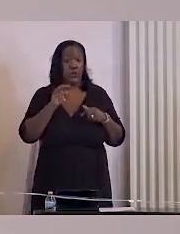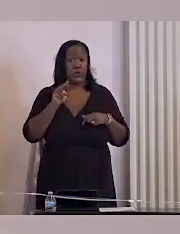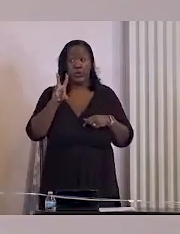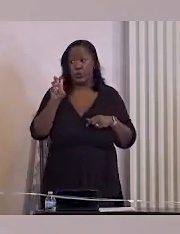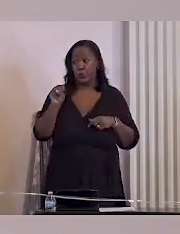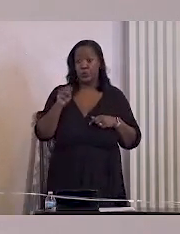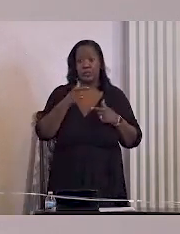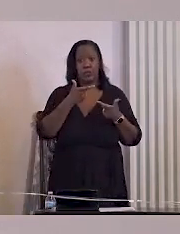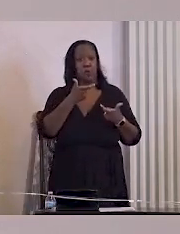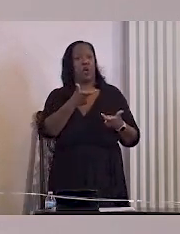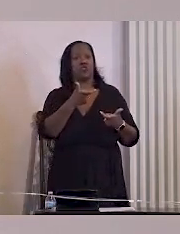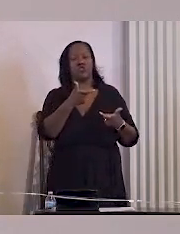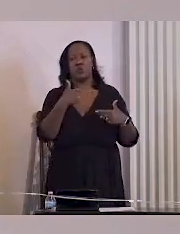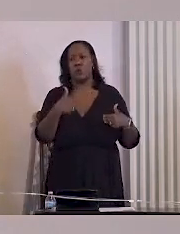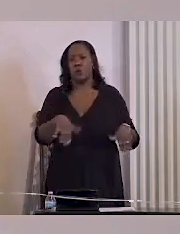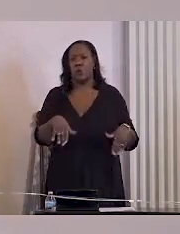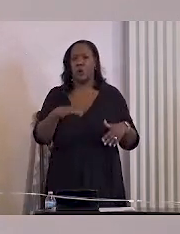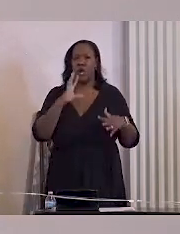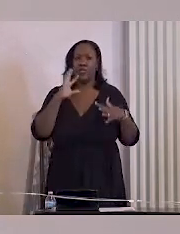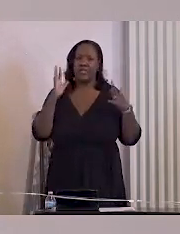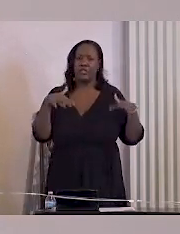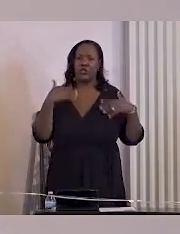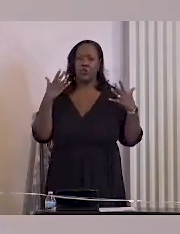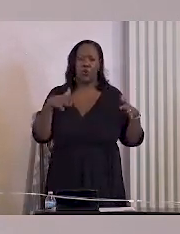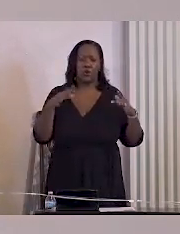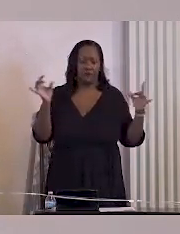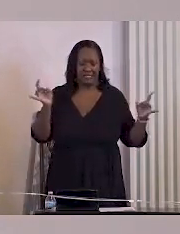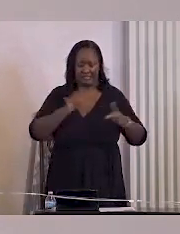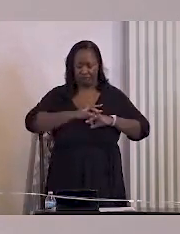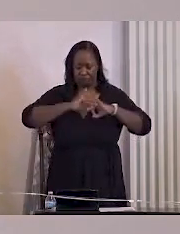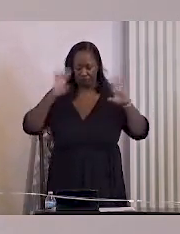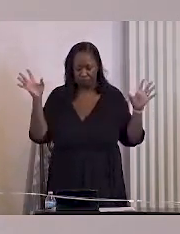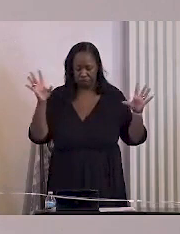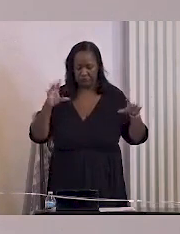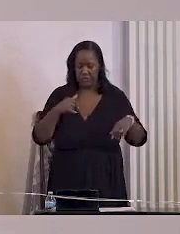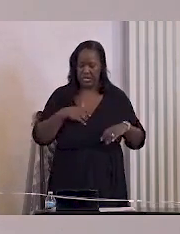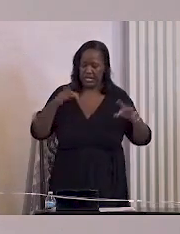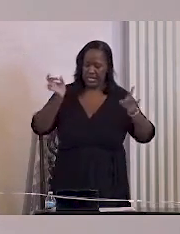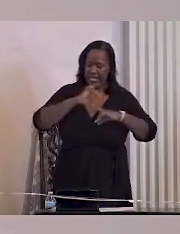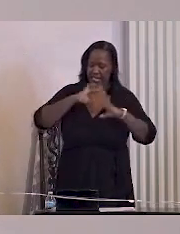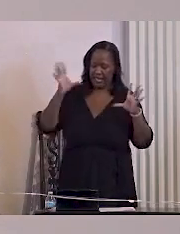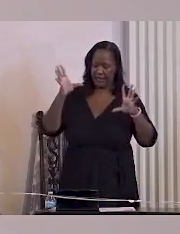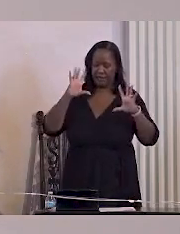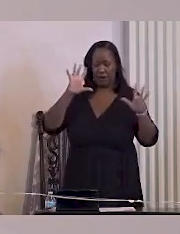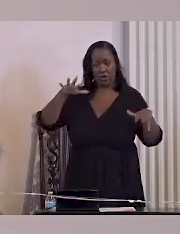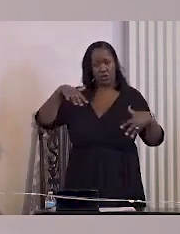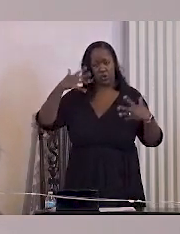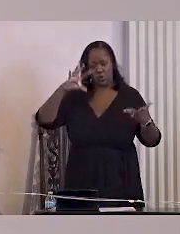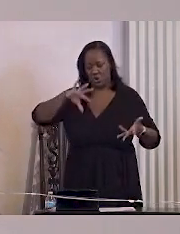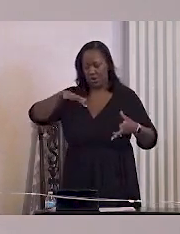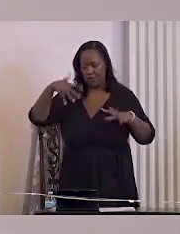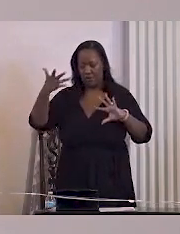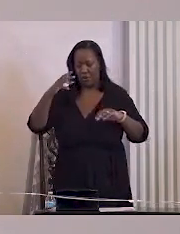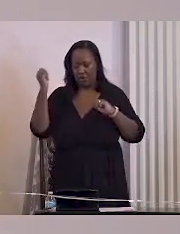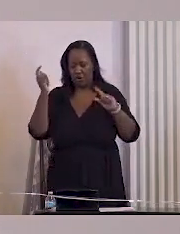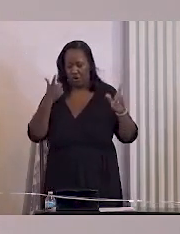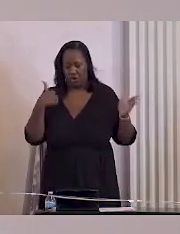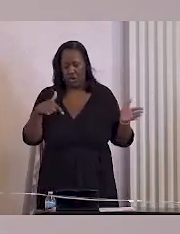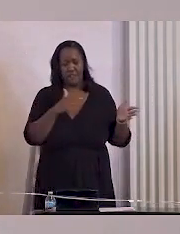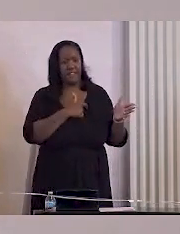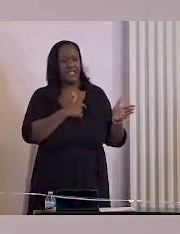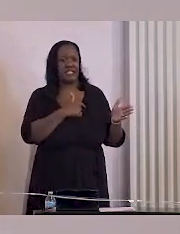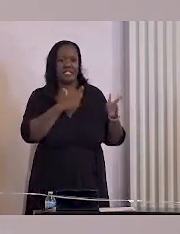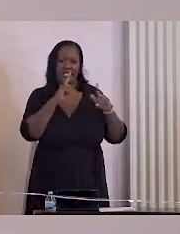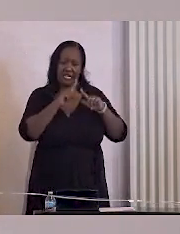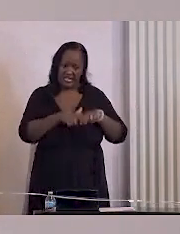storm that we are in right now is catastrophic. In a catastrophic storm, all of us need all